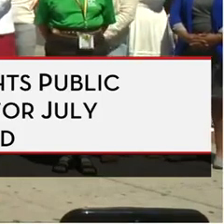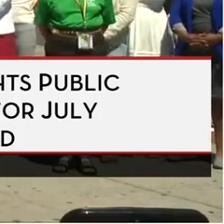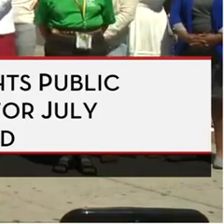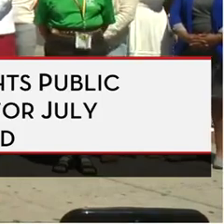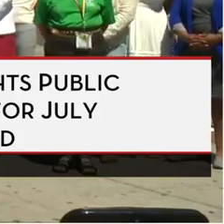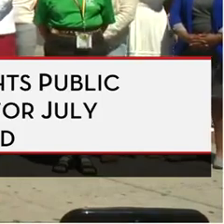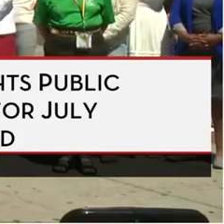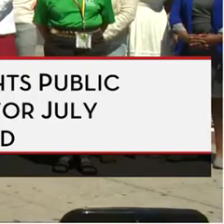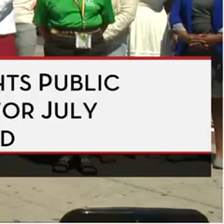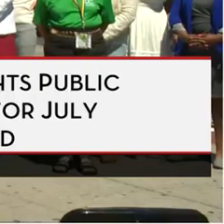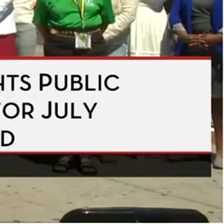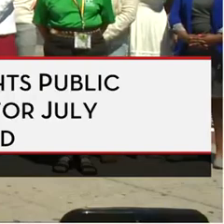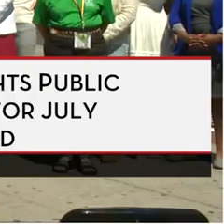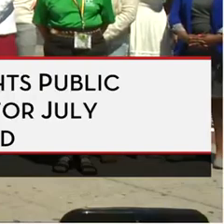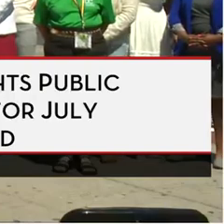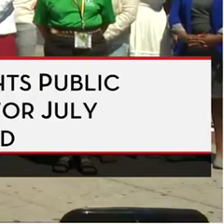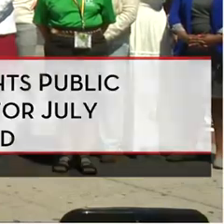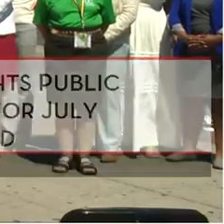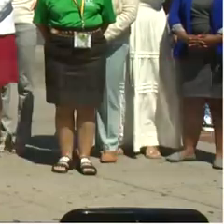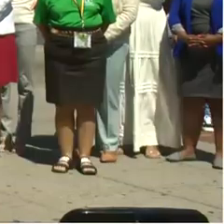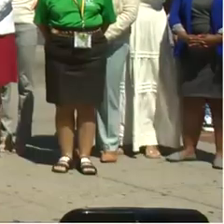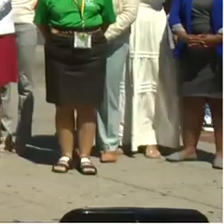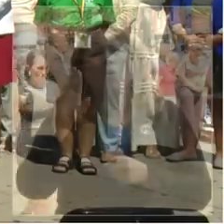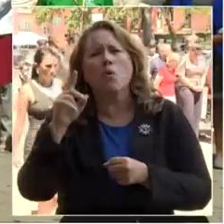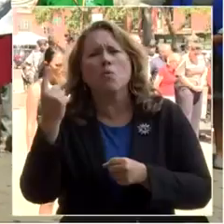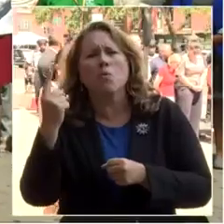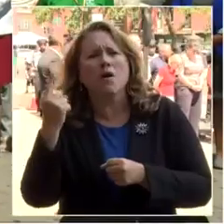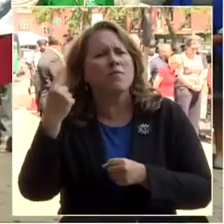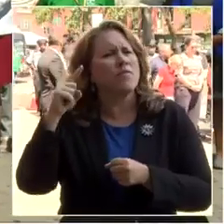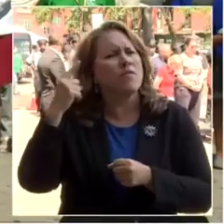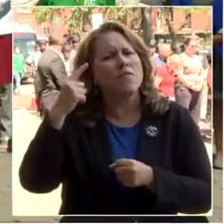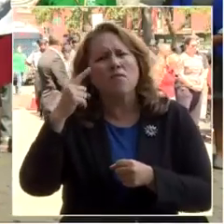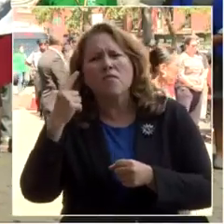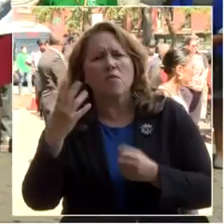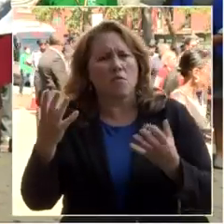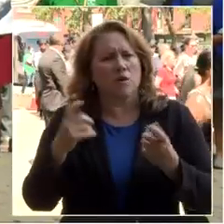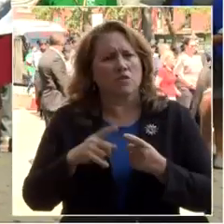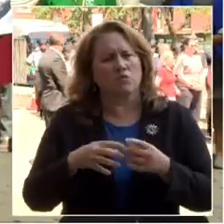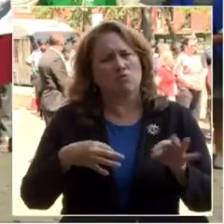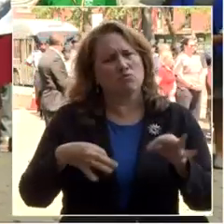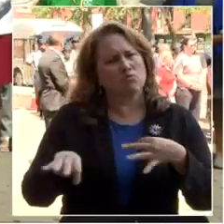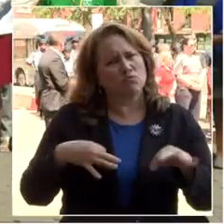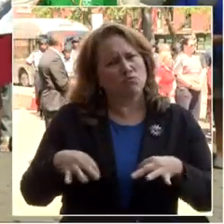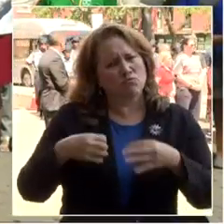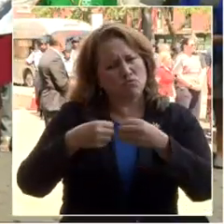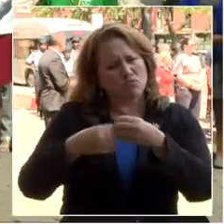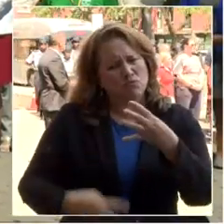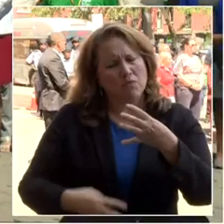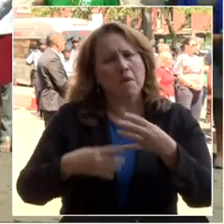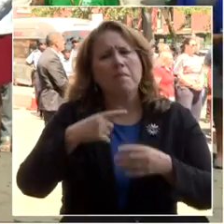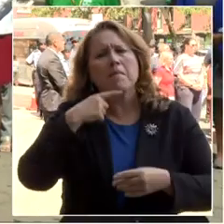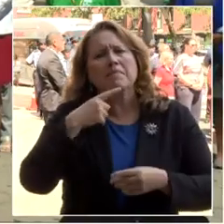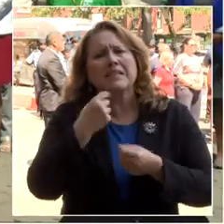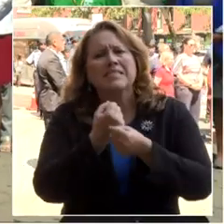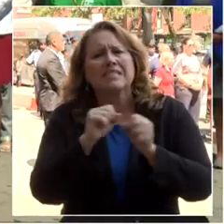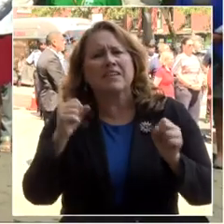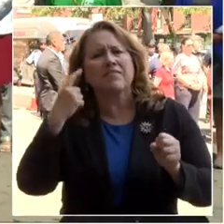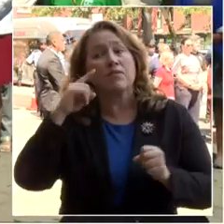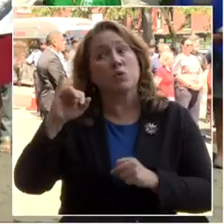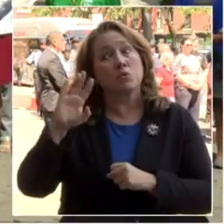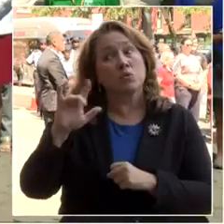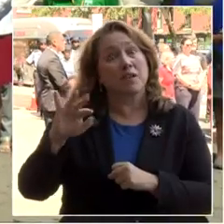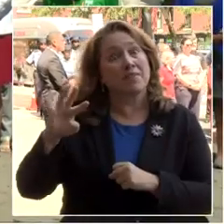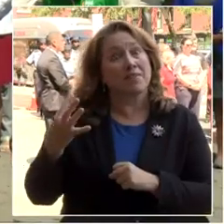1, and we are providing a public safety update as the 4th of July